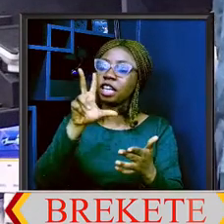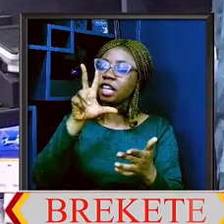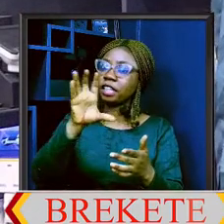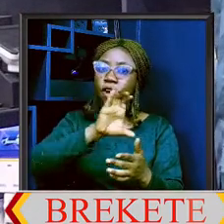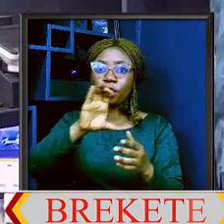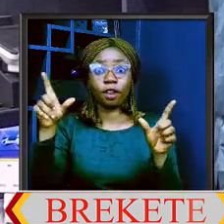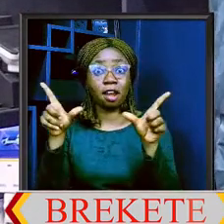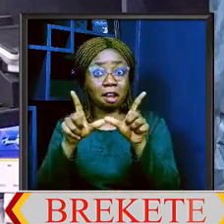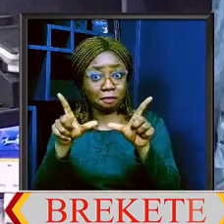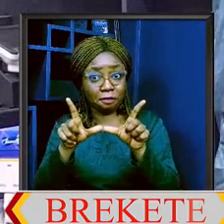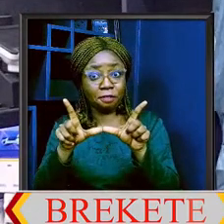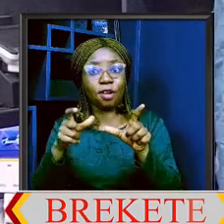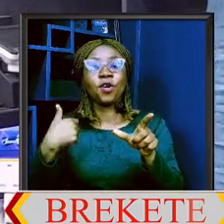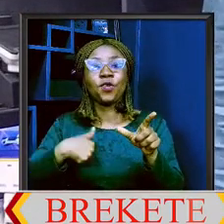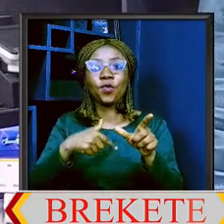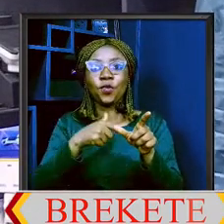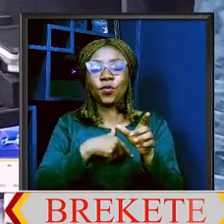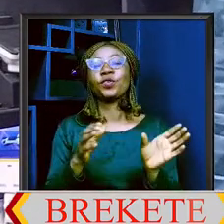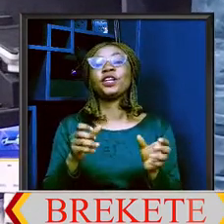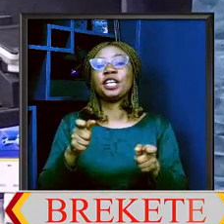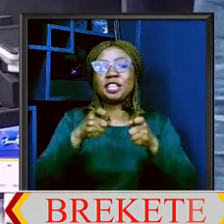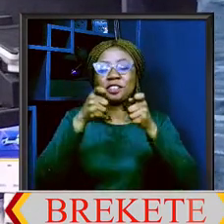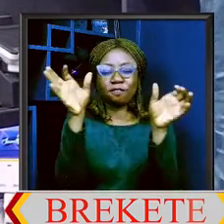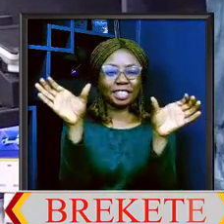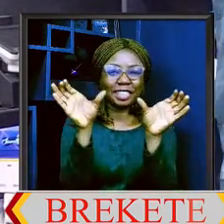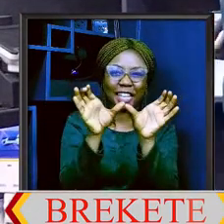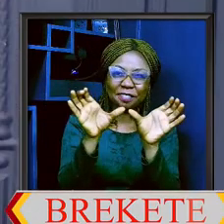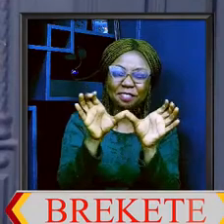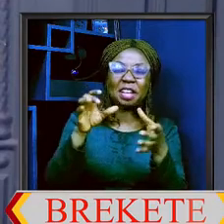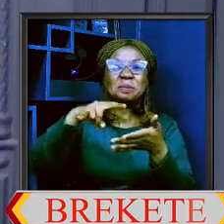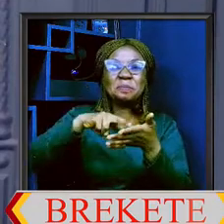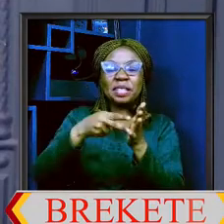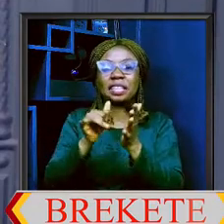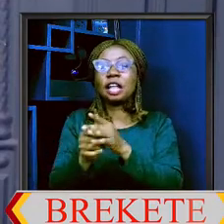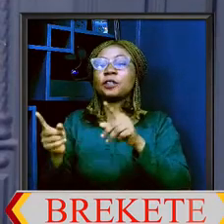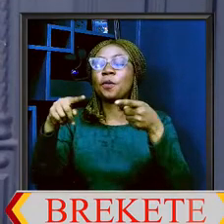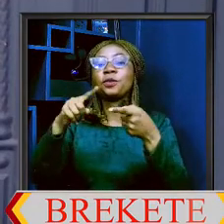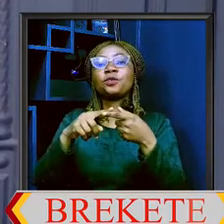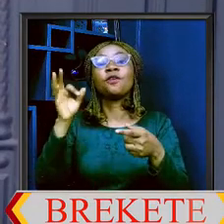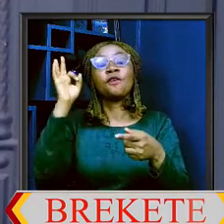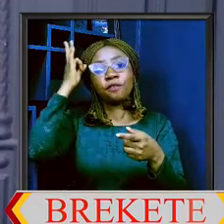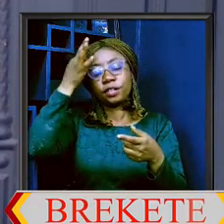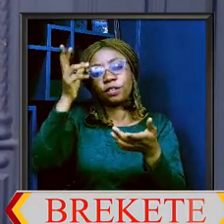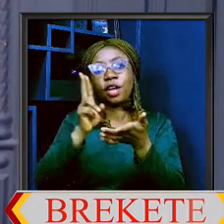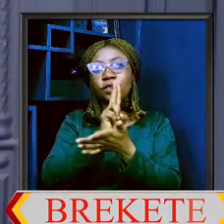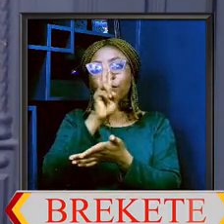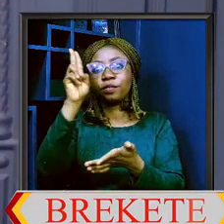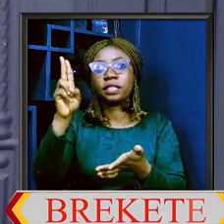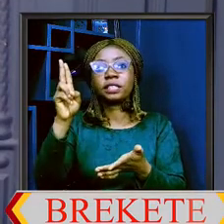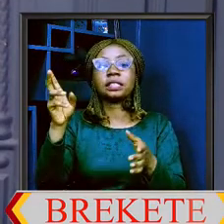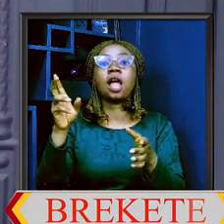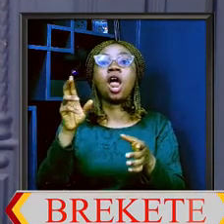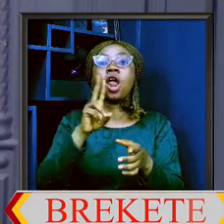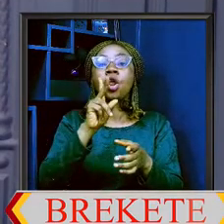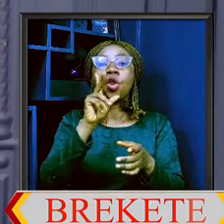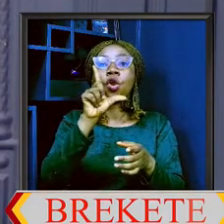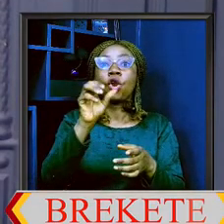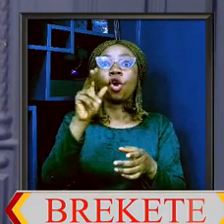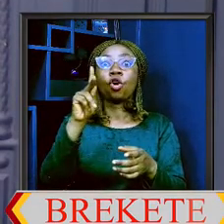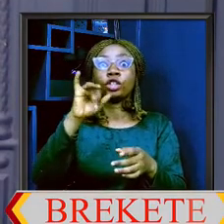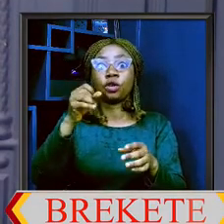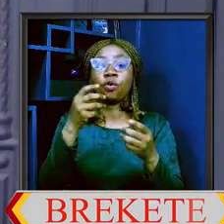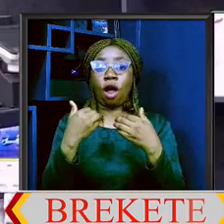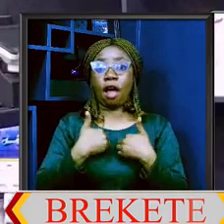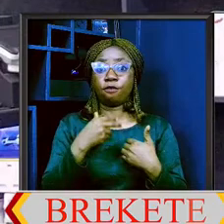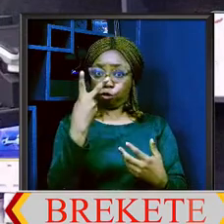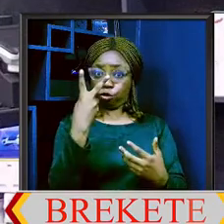level we certificate you so it means that coming to Federal University lo you have two certificate